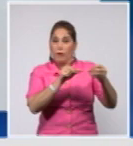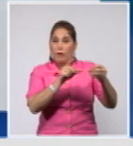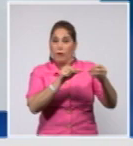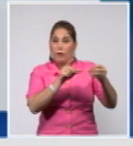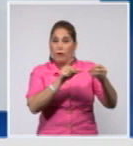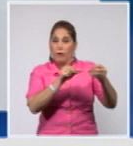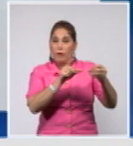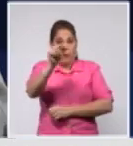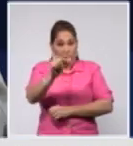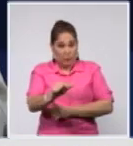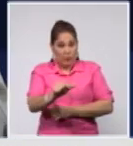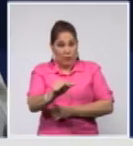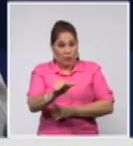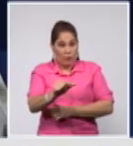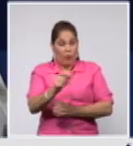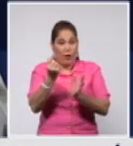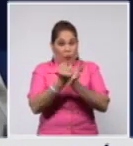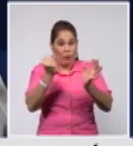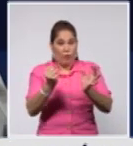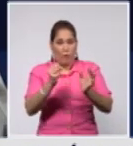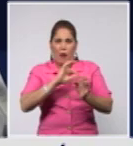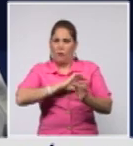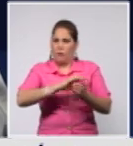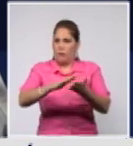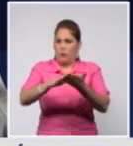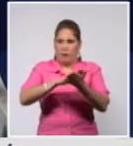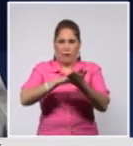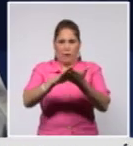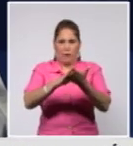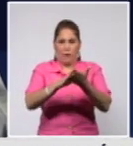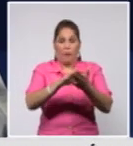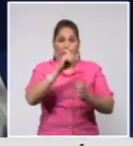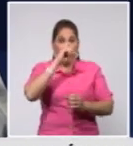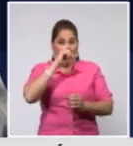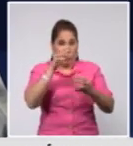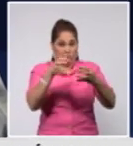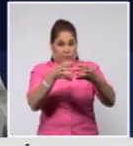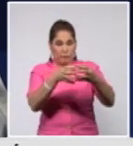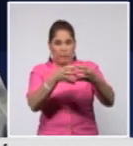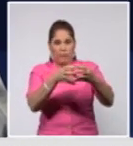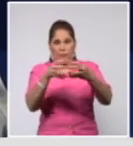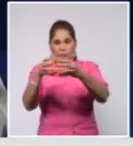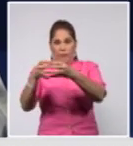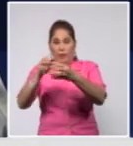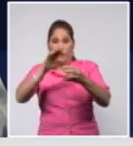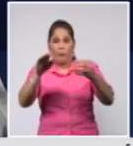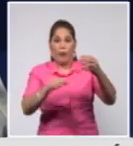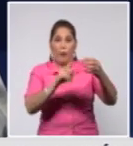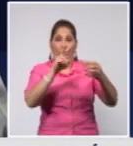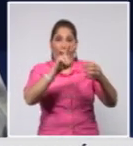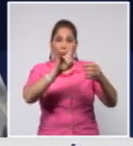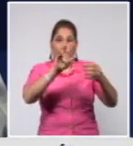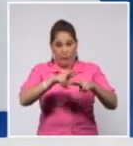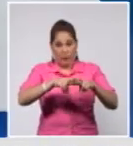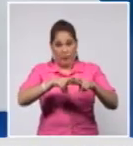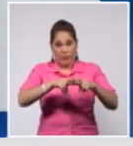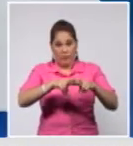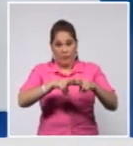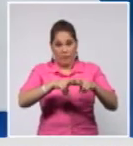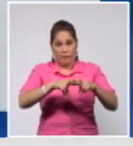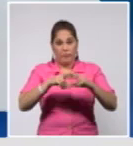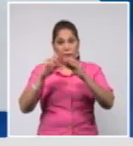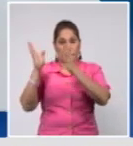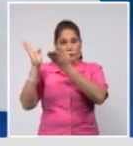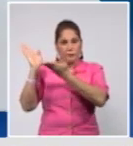de Ávila. The 23 cases from Havana belong to the municipalities of Centro